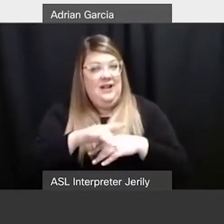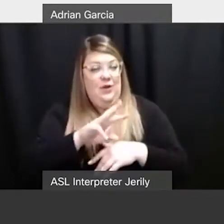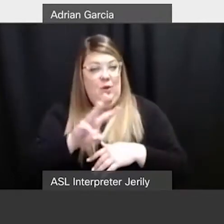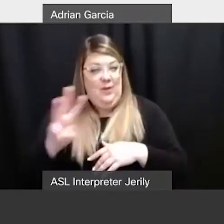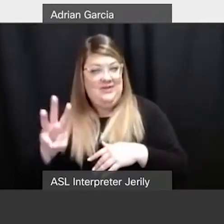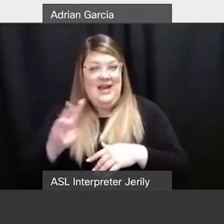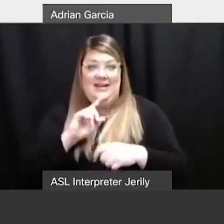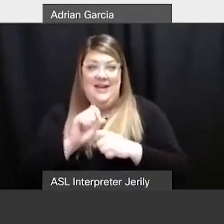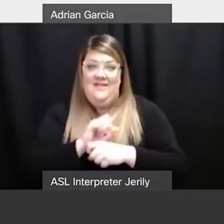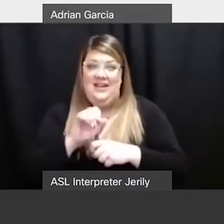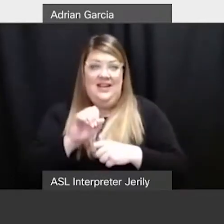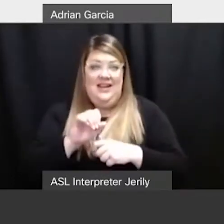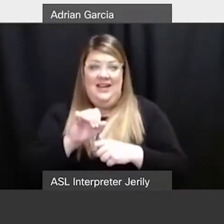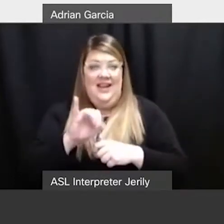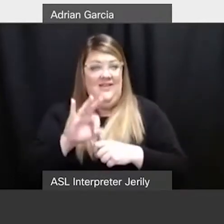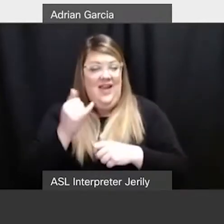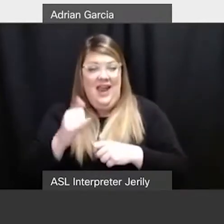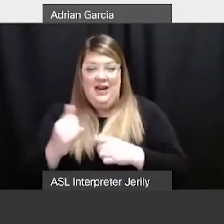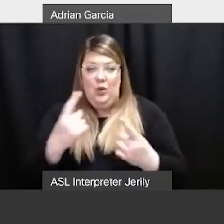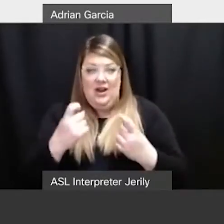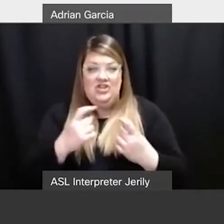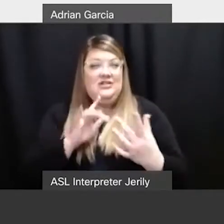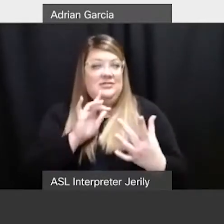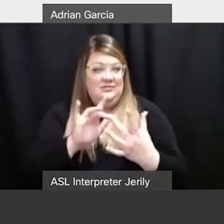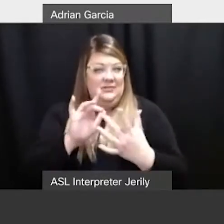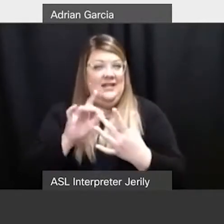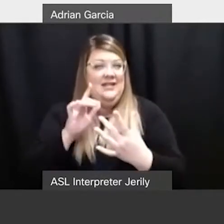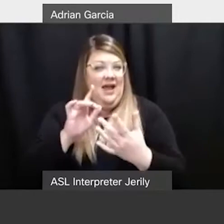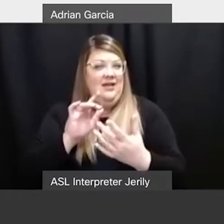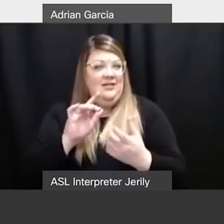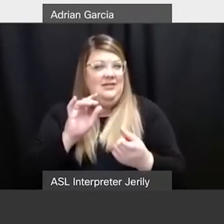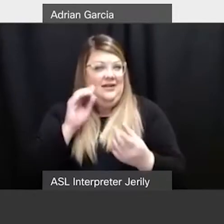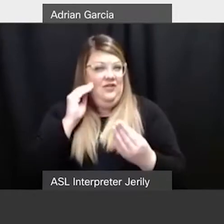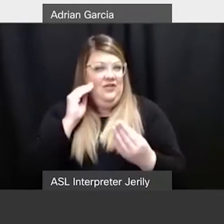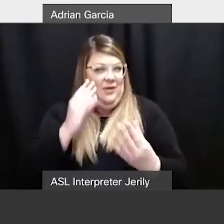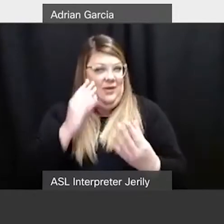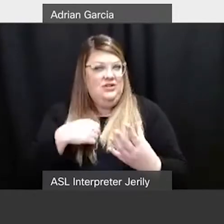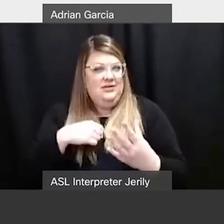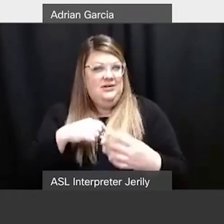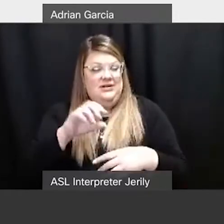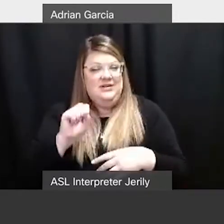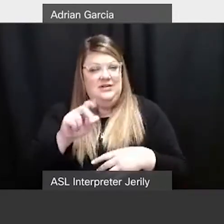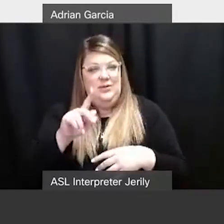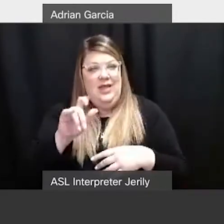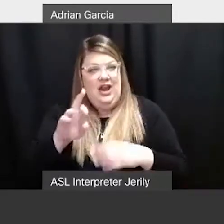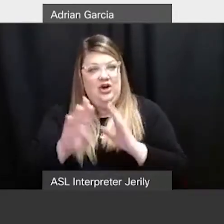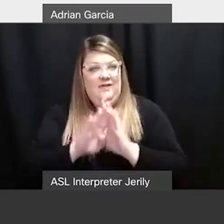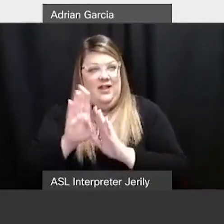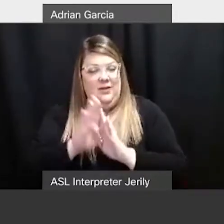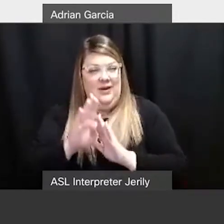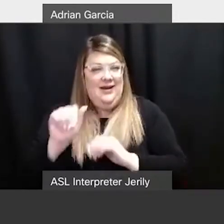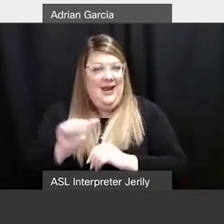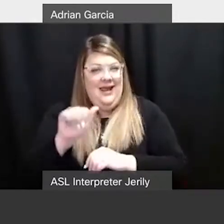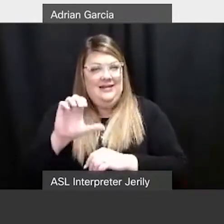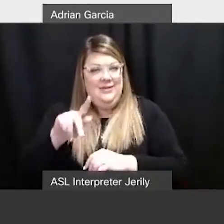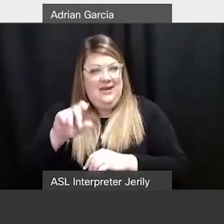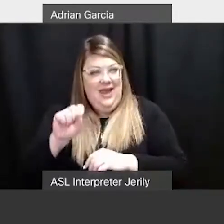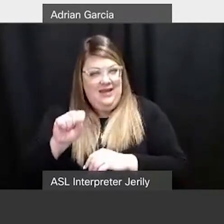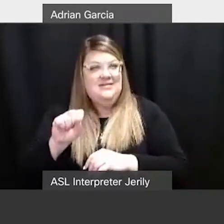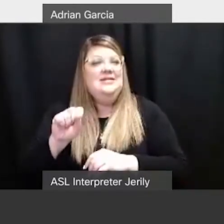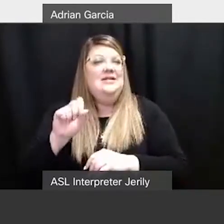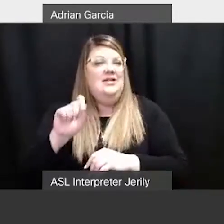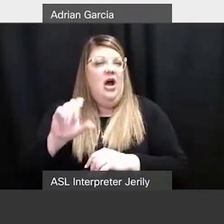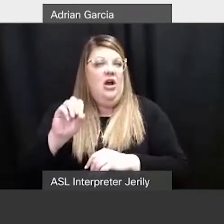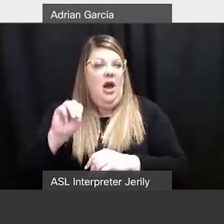And definitely, if you have any questions, reach out to the contact information she shared, which is Supplier Development at cpsenergy.com or